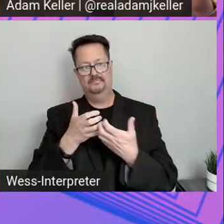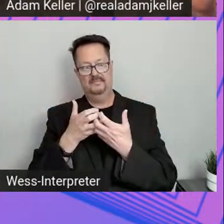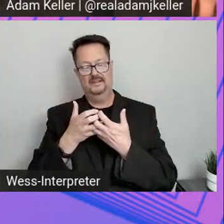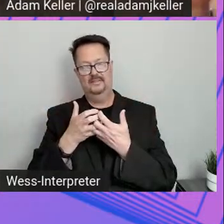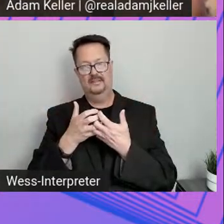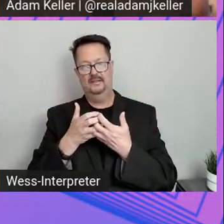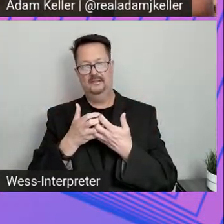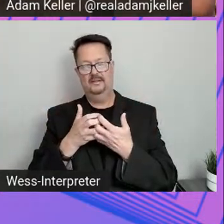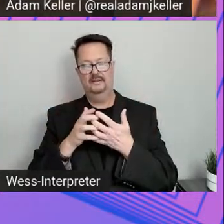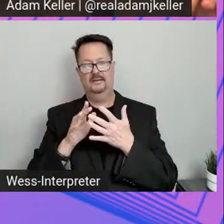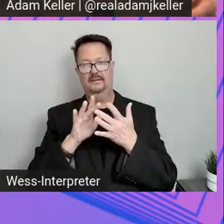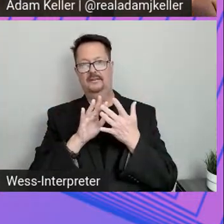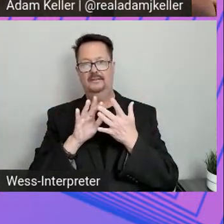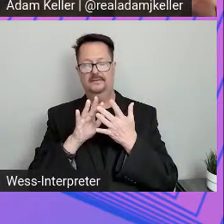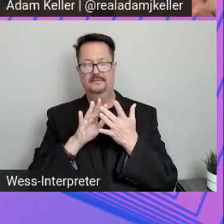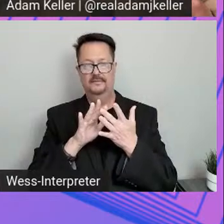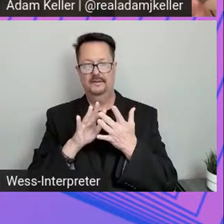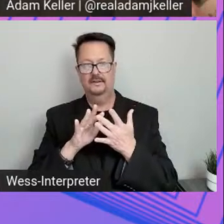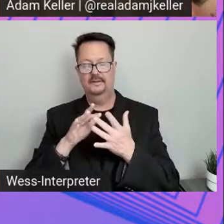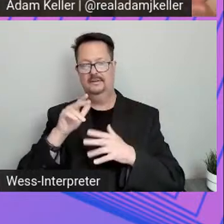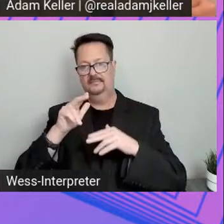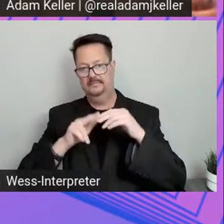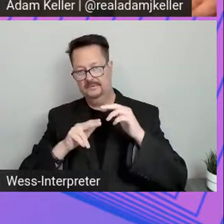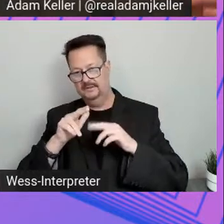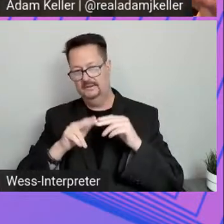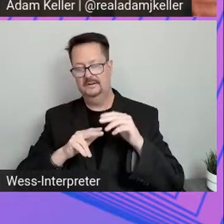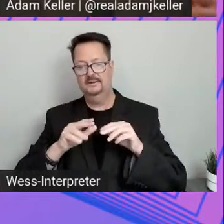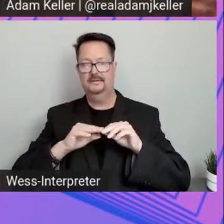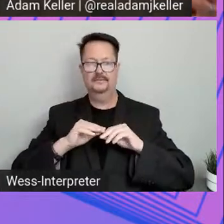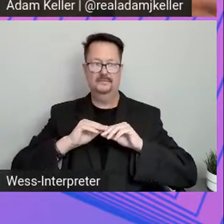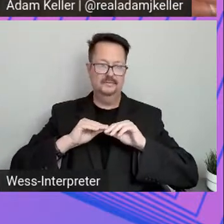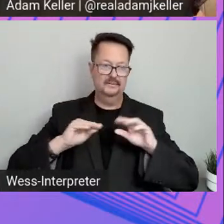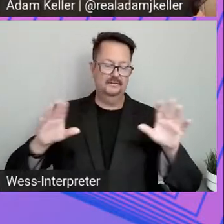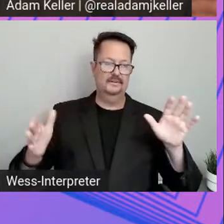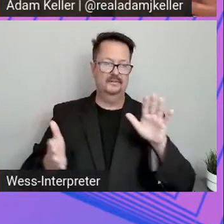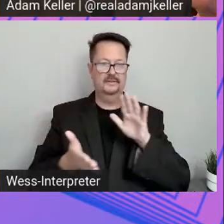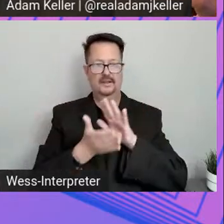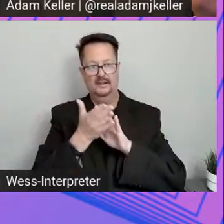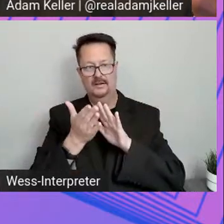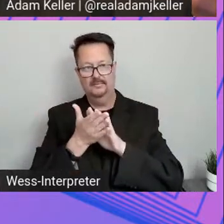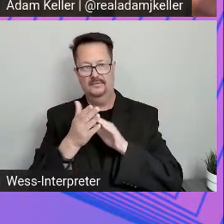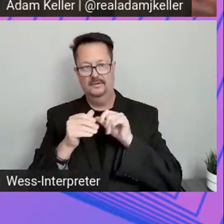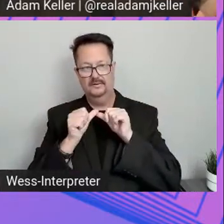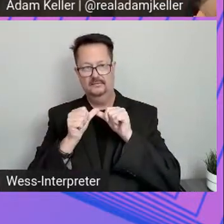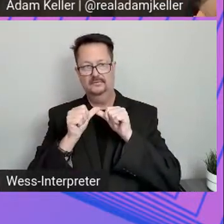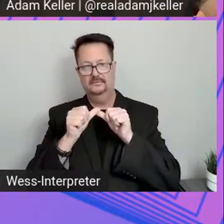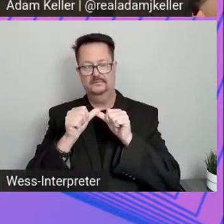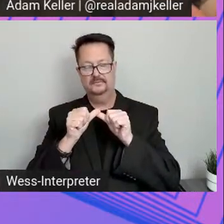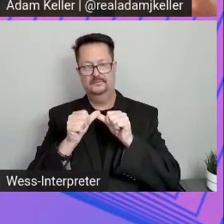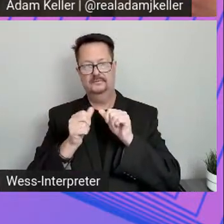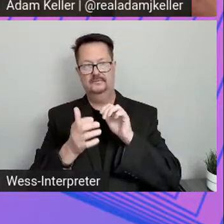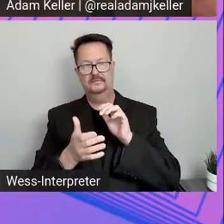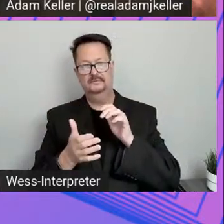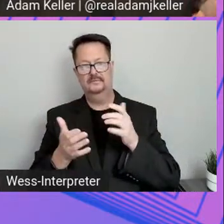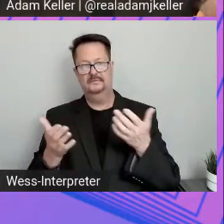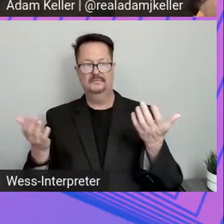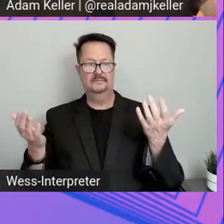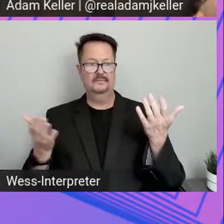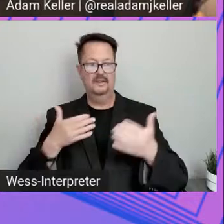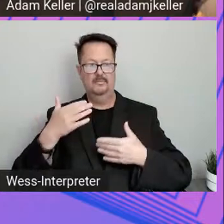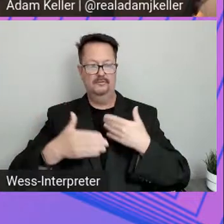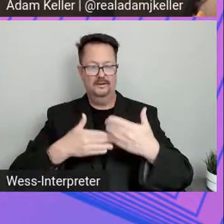developers to build, release, and operate production-ready containerized applications on AWS App Runner or